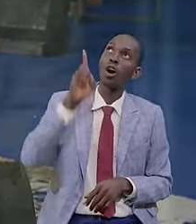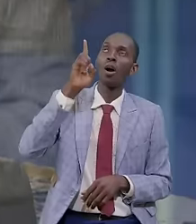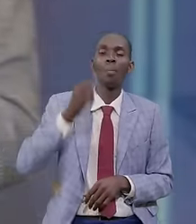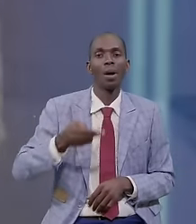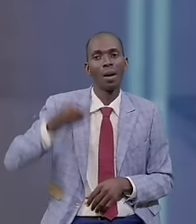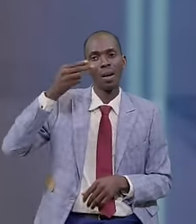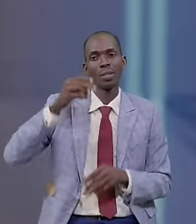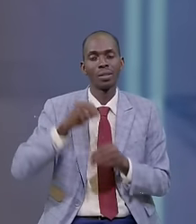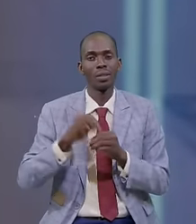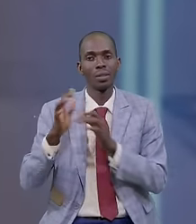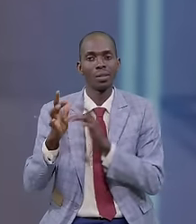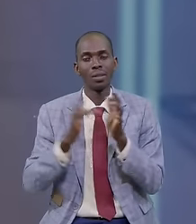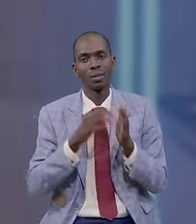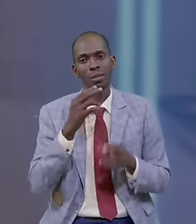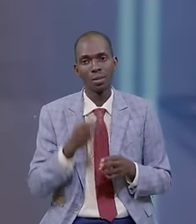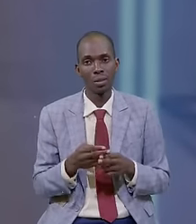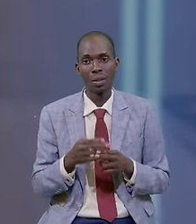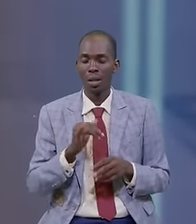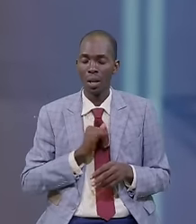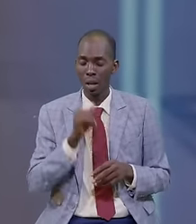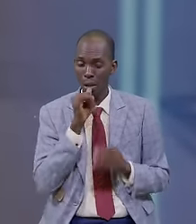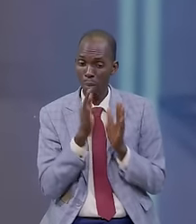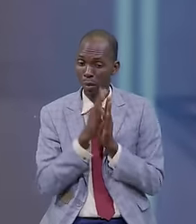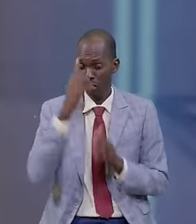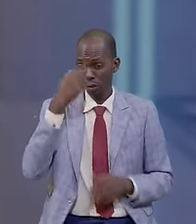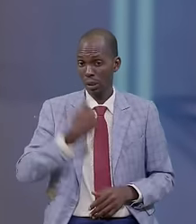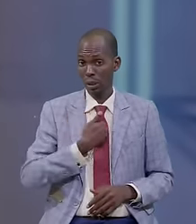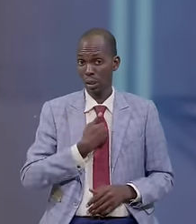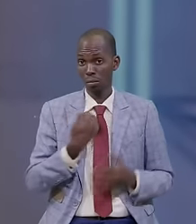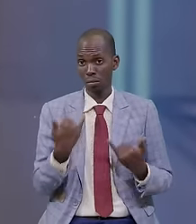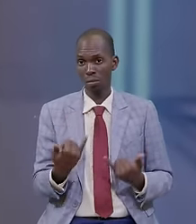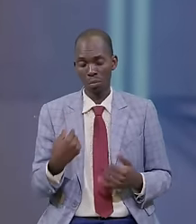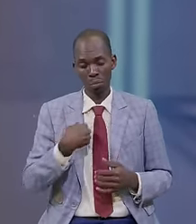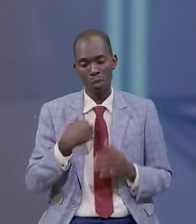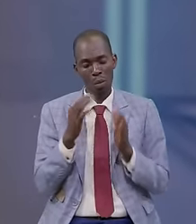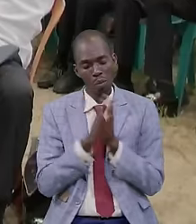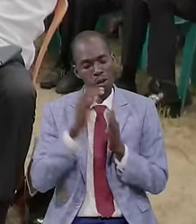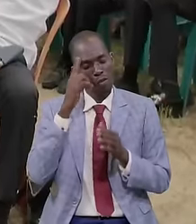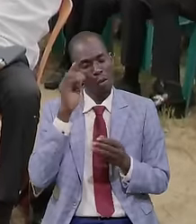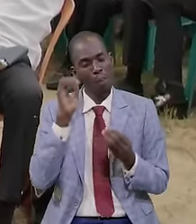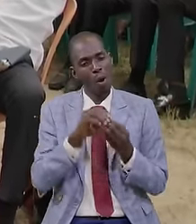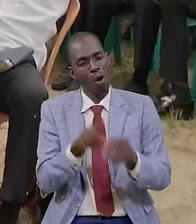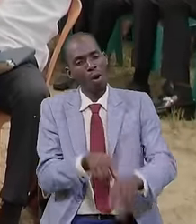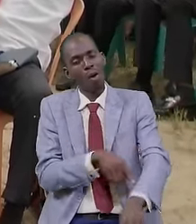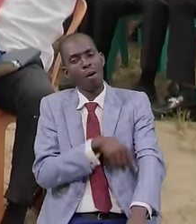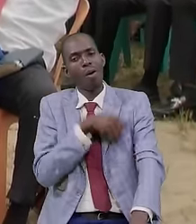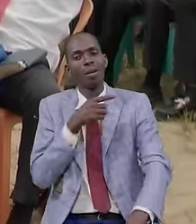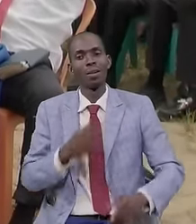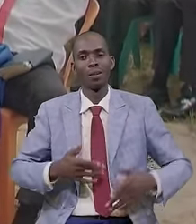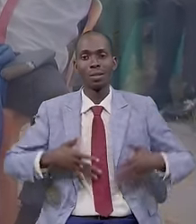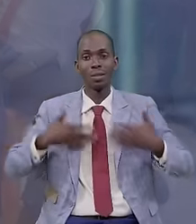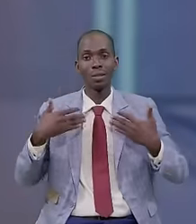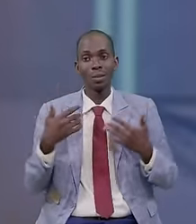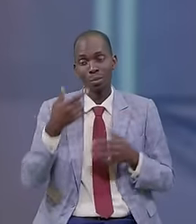I'm praying, this for myself now, I'm praying for longer life, because the life is